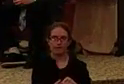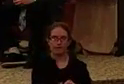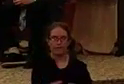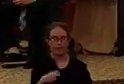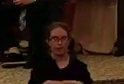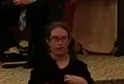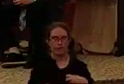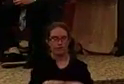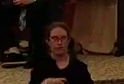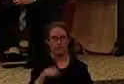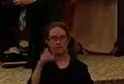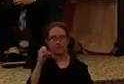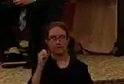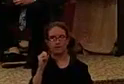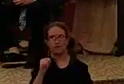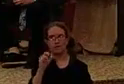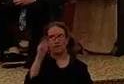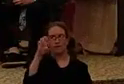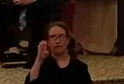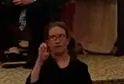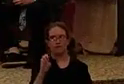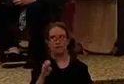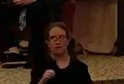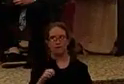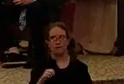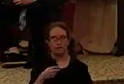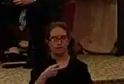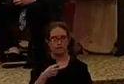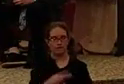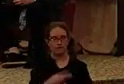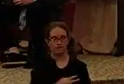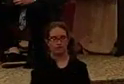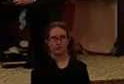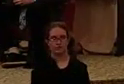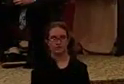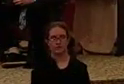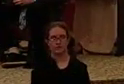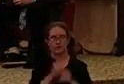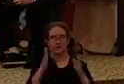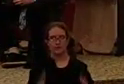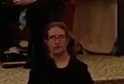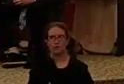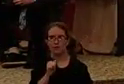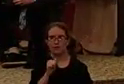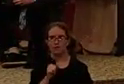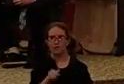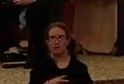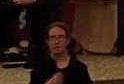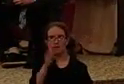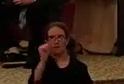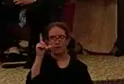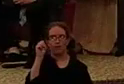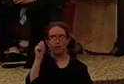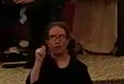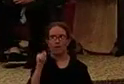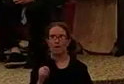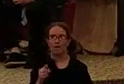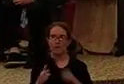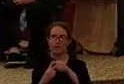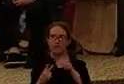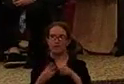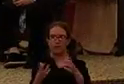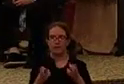in Lot's and Abram's sheep herders. And so he said, look, why don't you let Lot pick what he wants, and I'll give you the rest